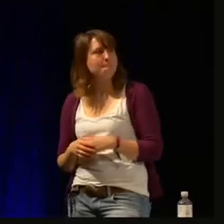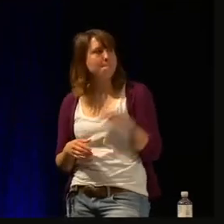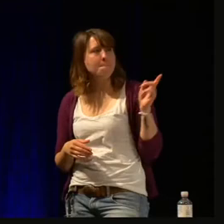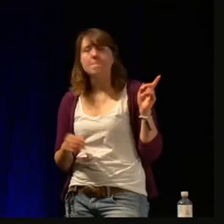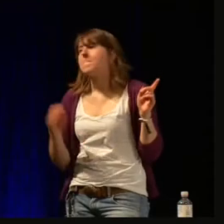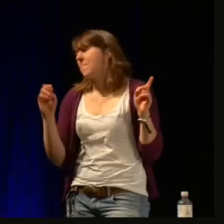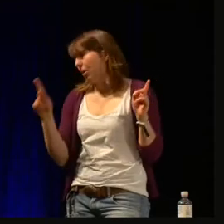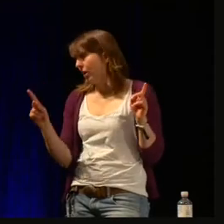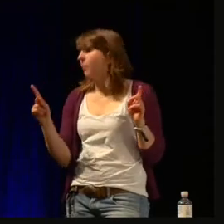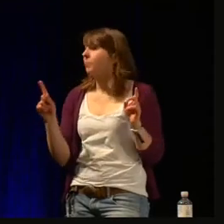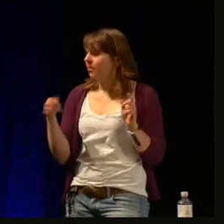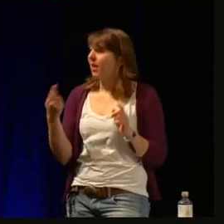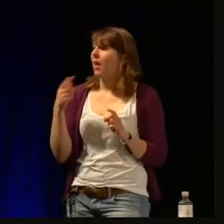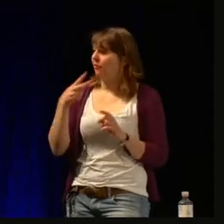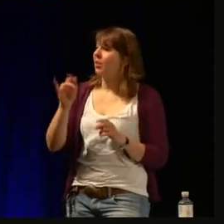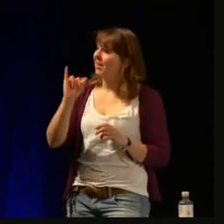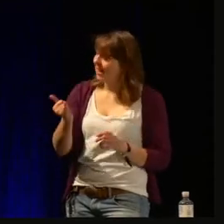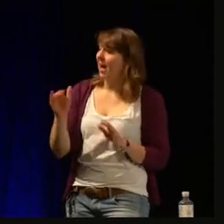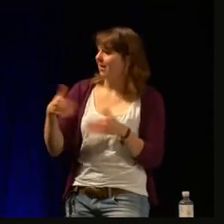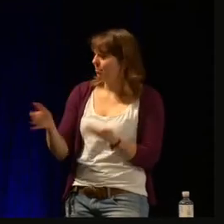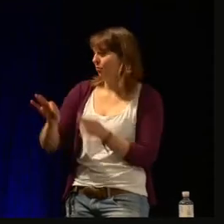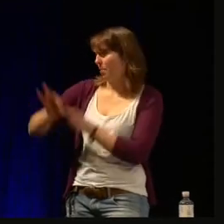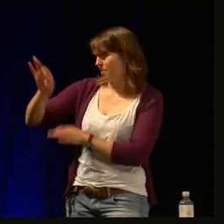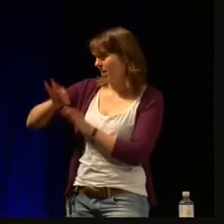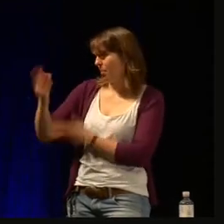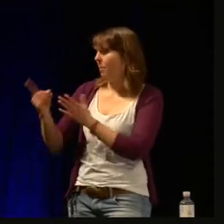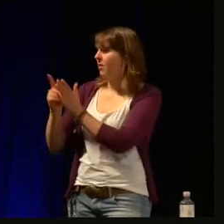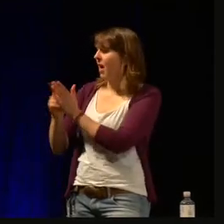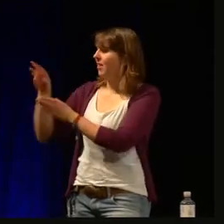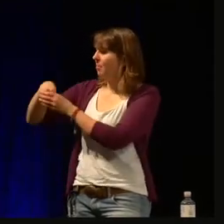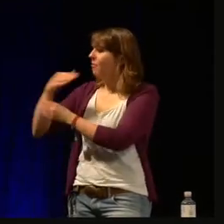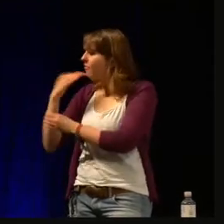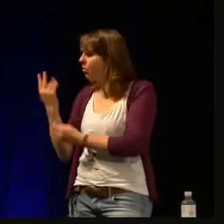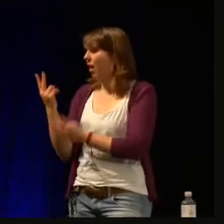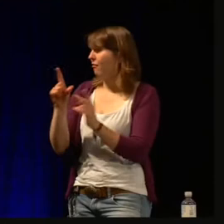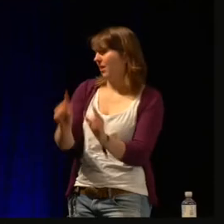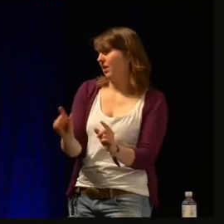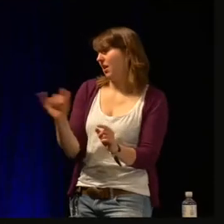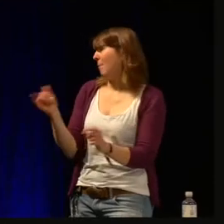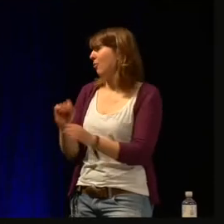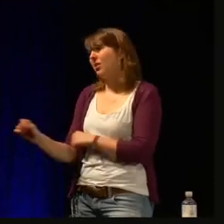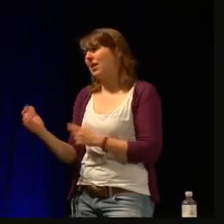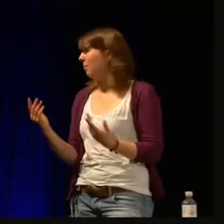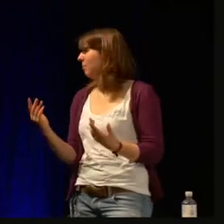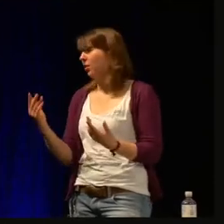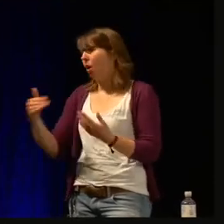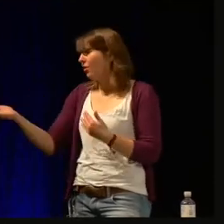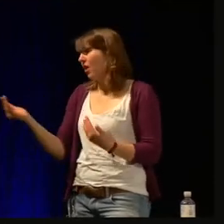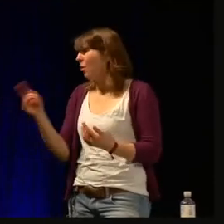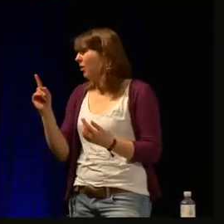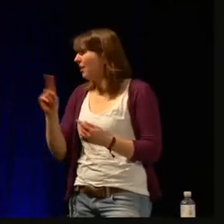think, I'm looking for visualizations of such cases. Yeah, there are cases like